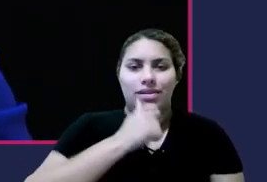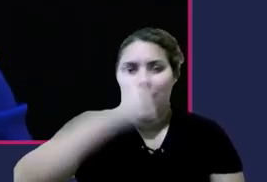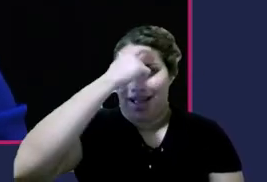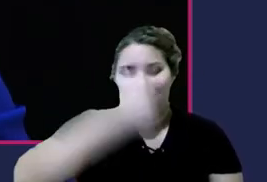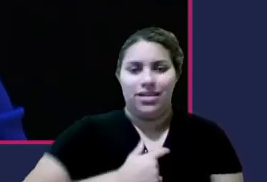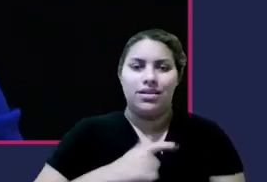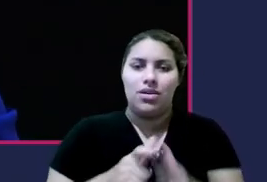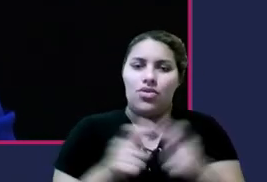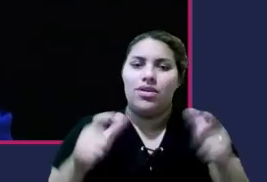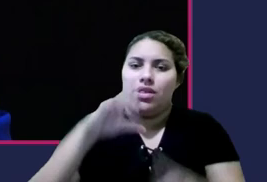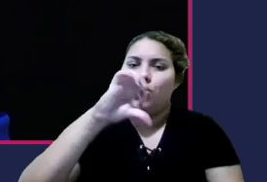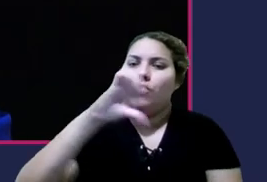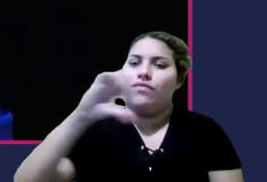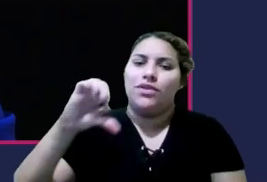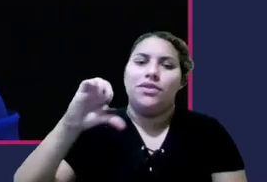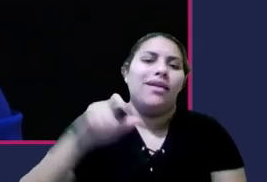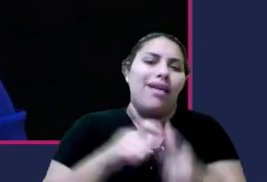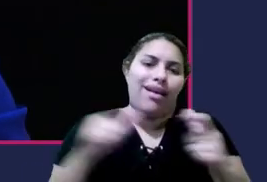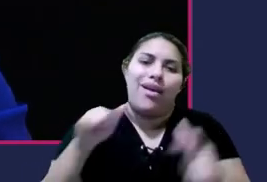female caregiver,